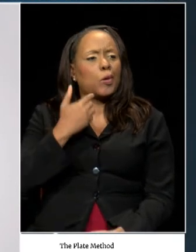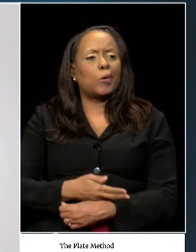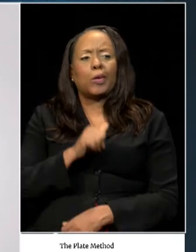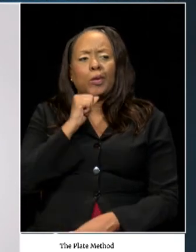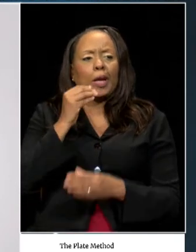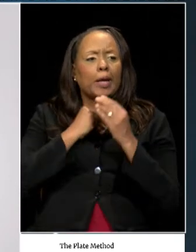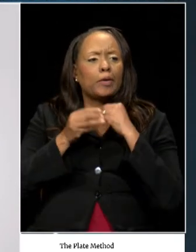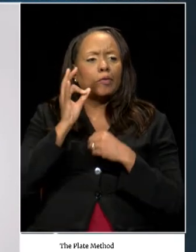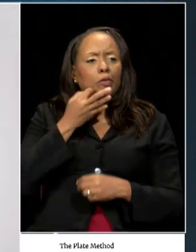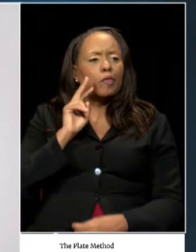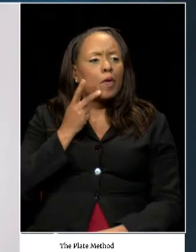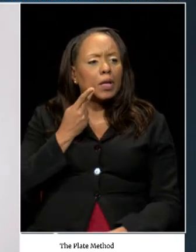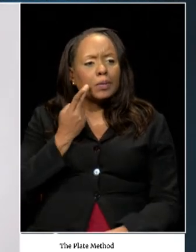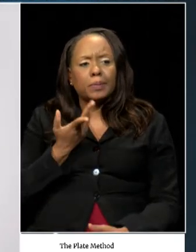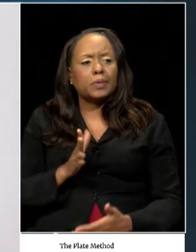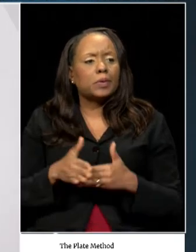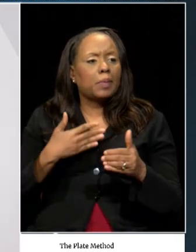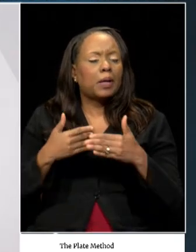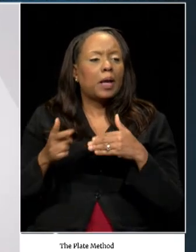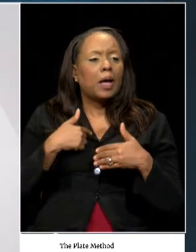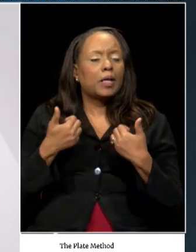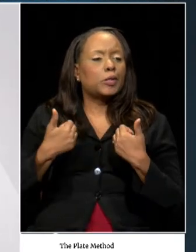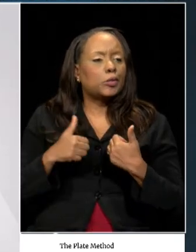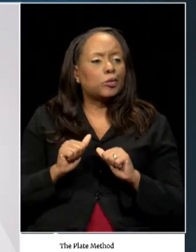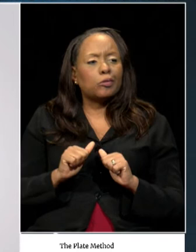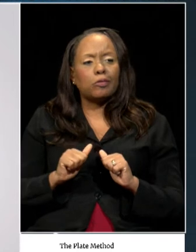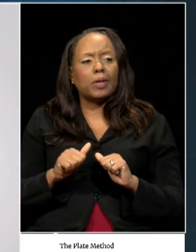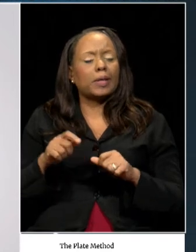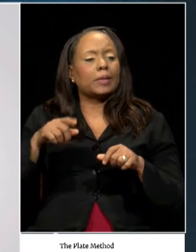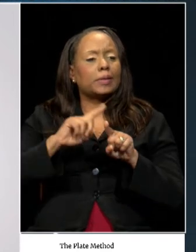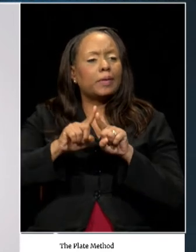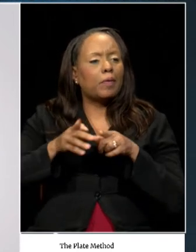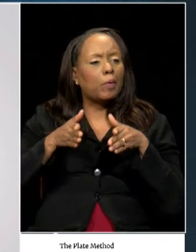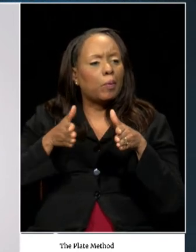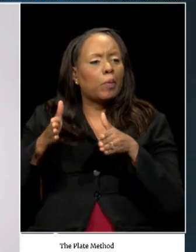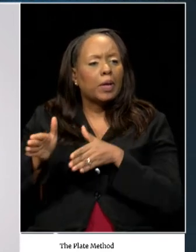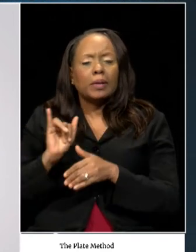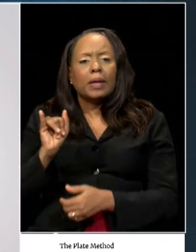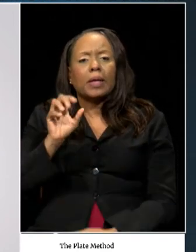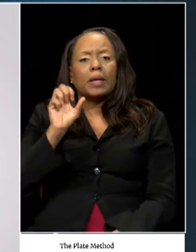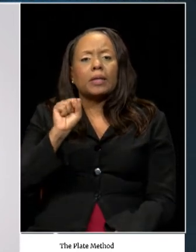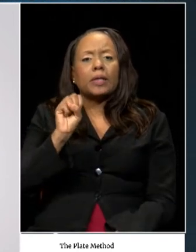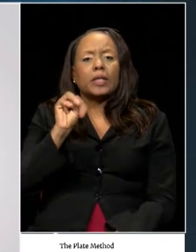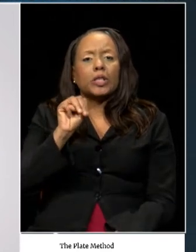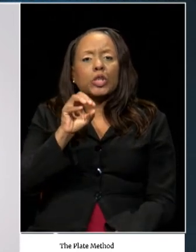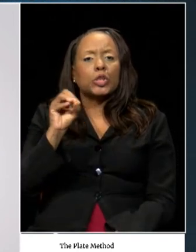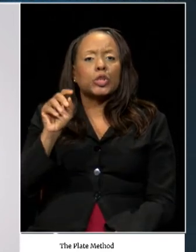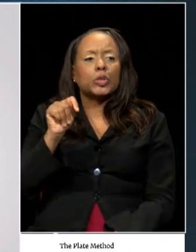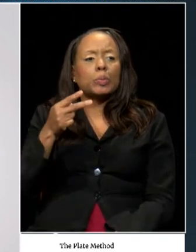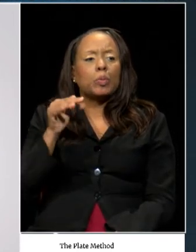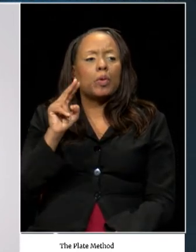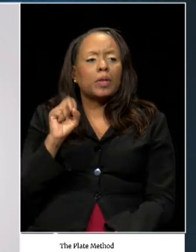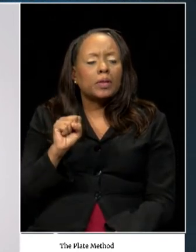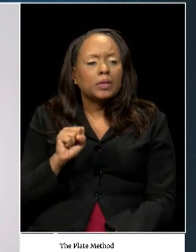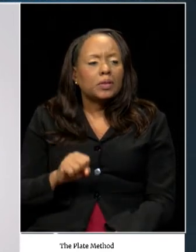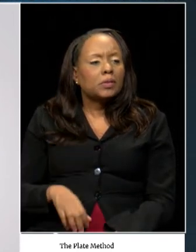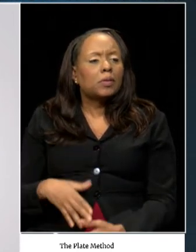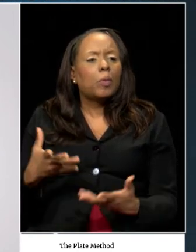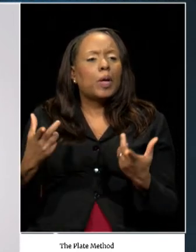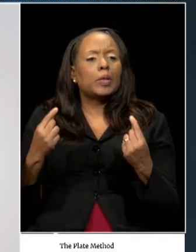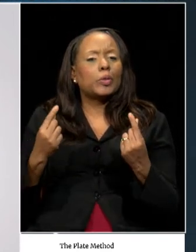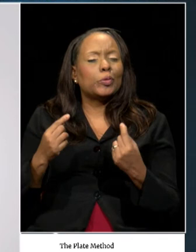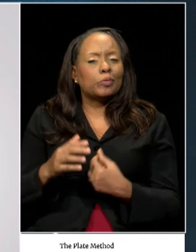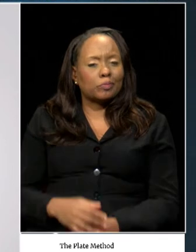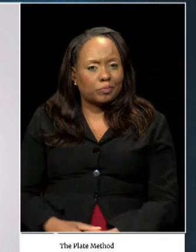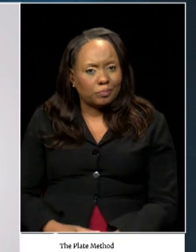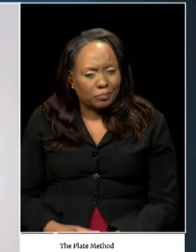have even tried ice block smoothies. Any advice from the panel? I feel like Marianne Burnham would be good for this one.